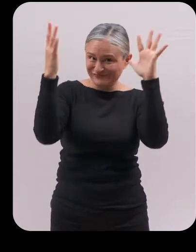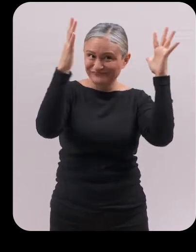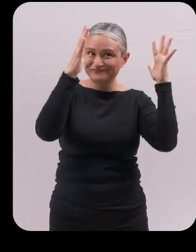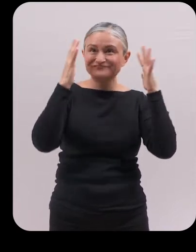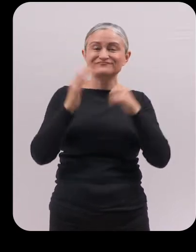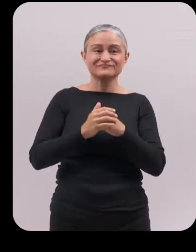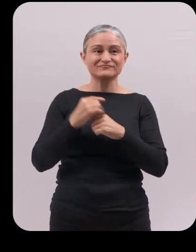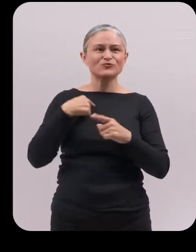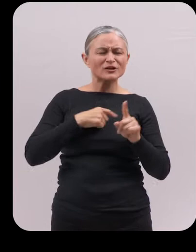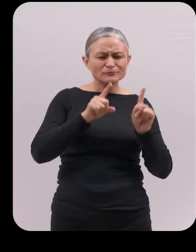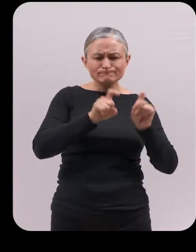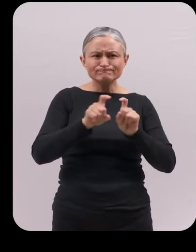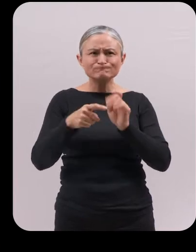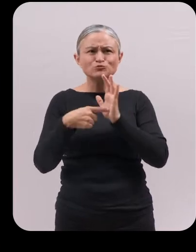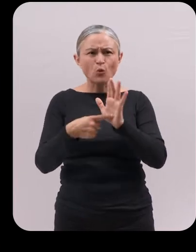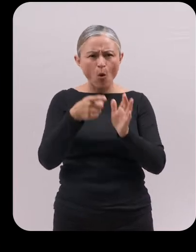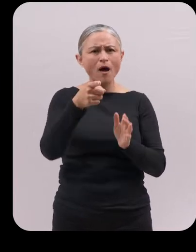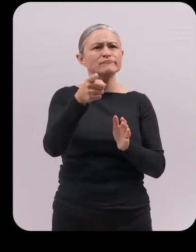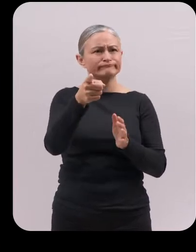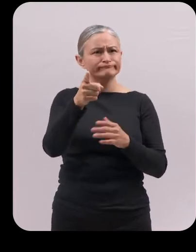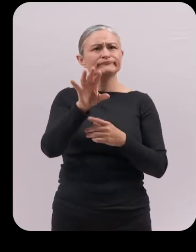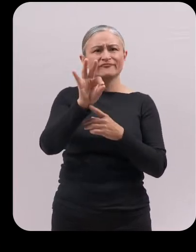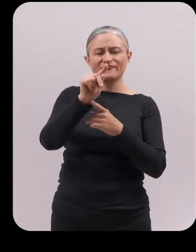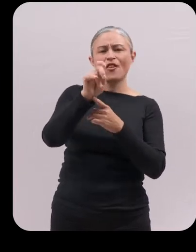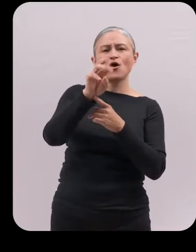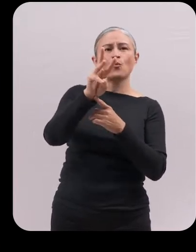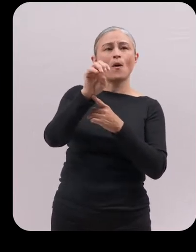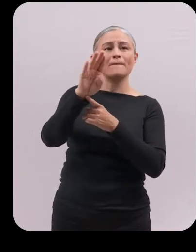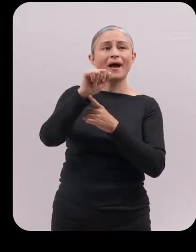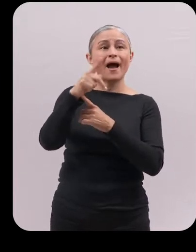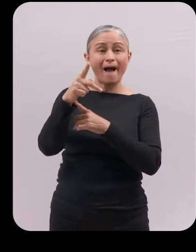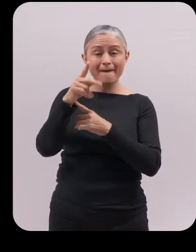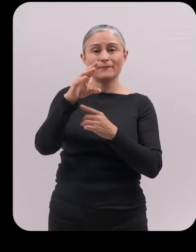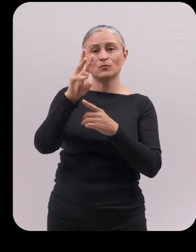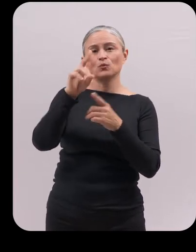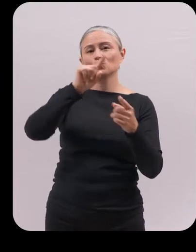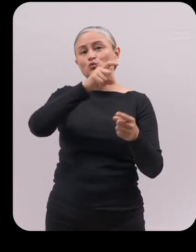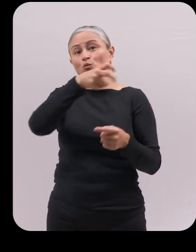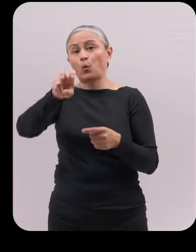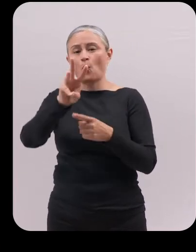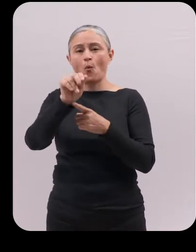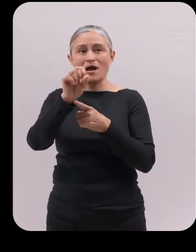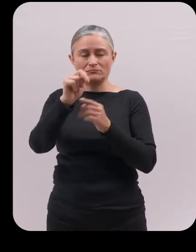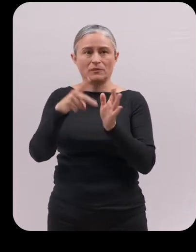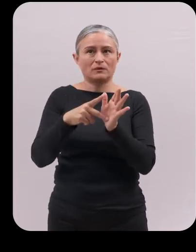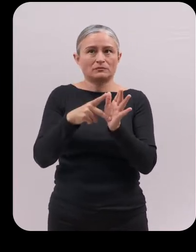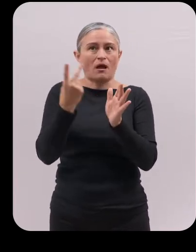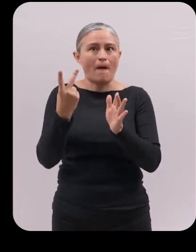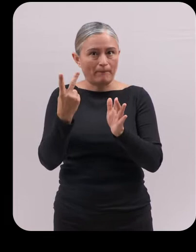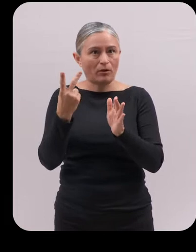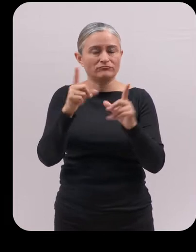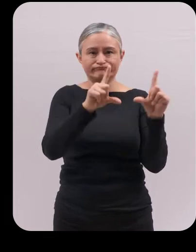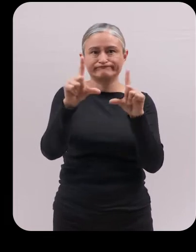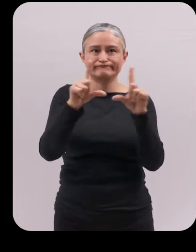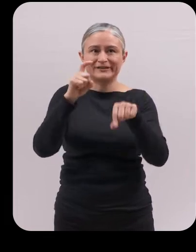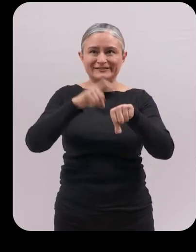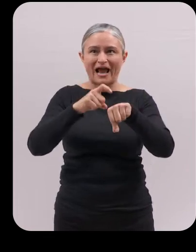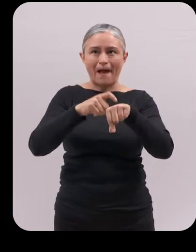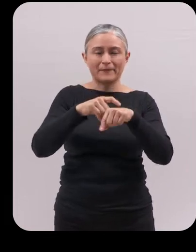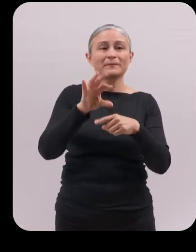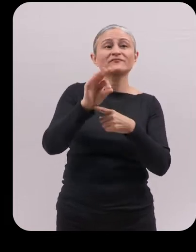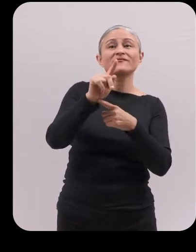Our benchmarks show that compiling Flutter web apps to WASM offers up to 2x improvement in frame time when compared to Flutter web apps